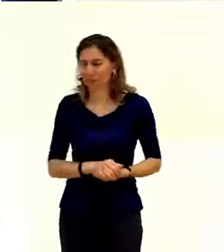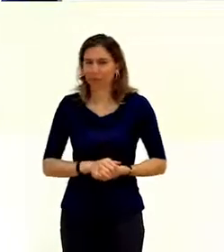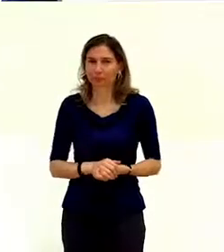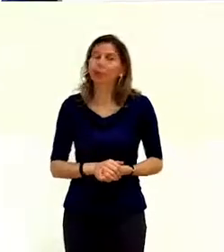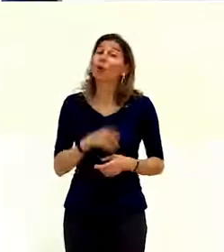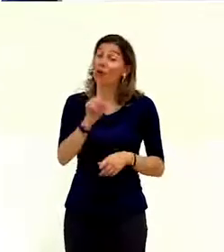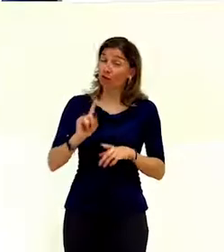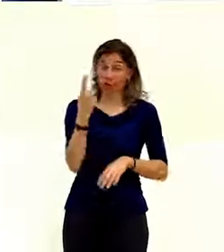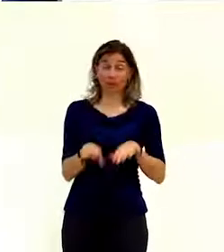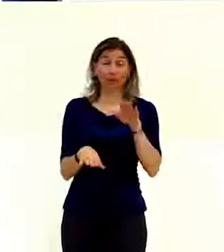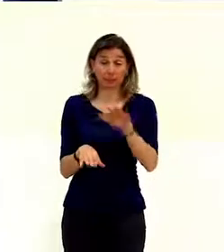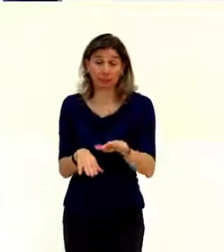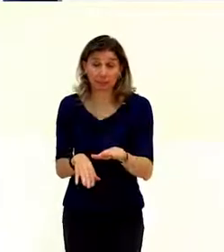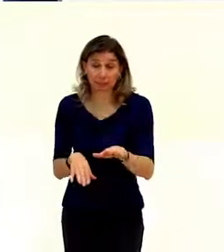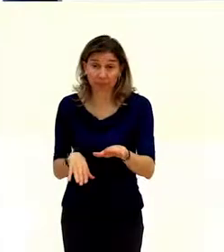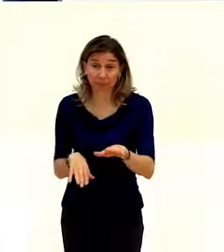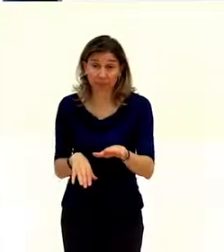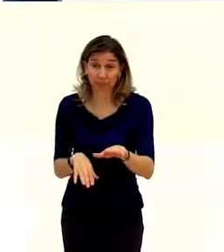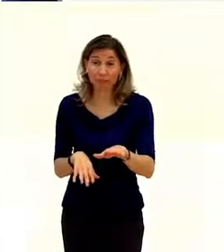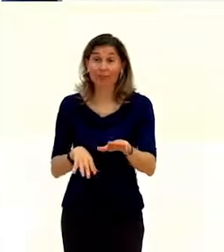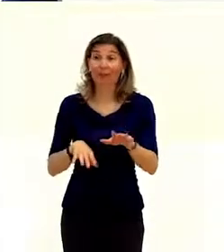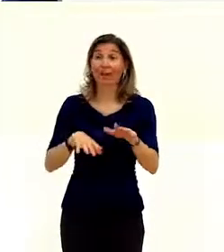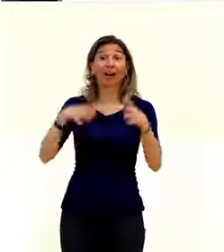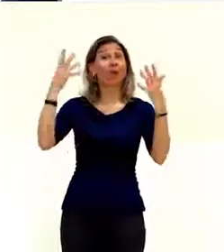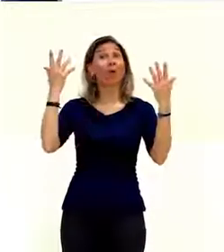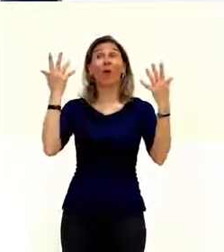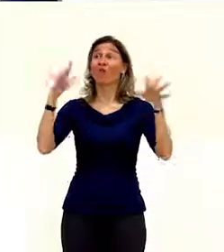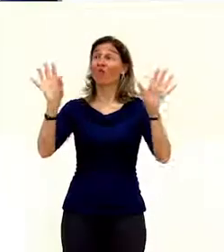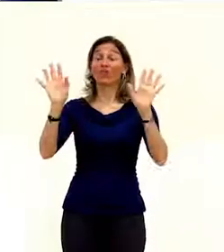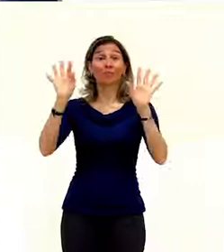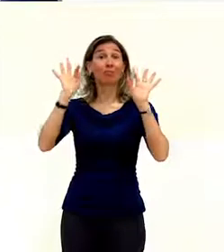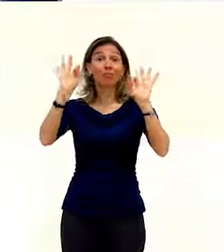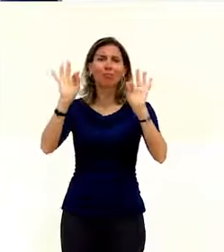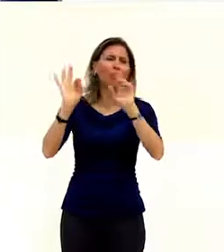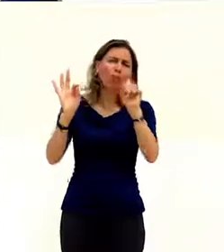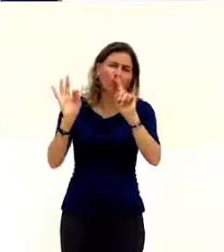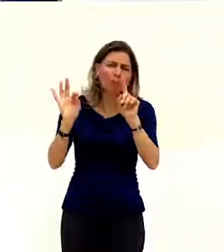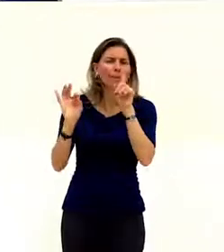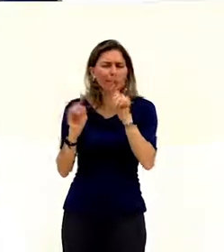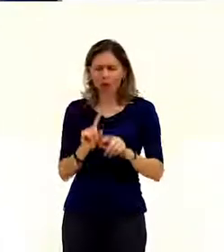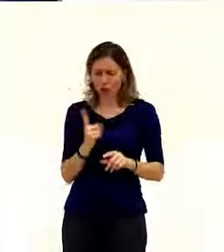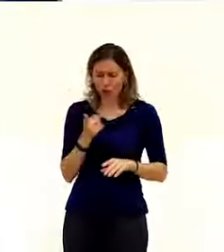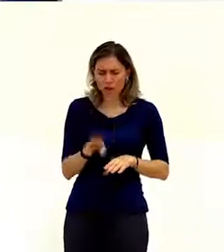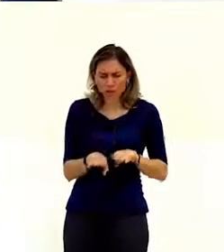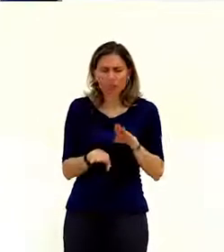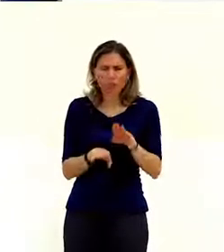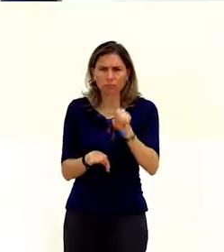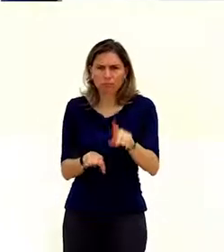That's the first step. It's not everything, but it's a good first step towards minimum standard